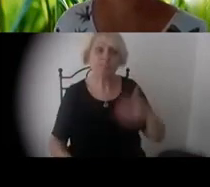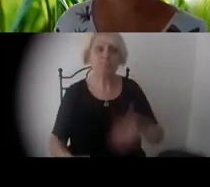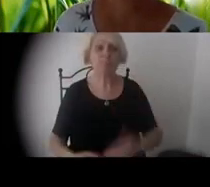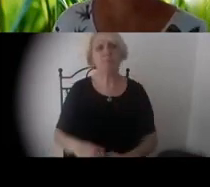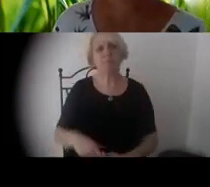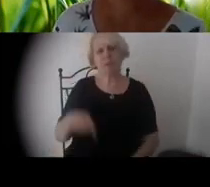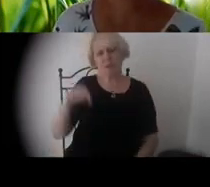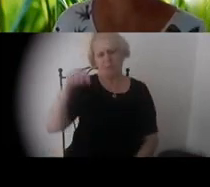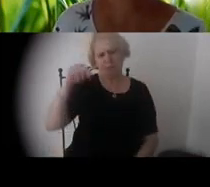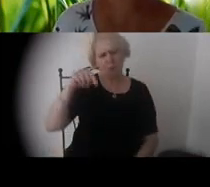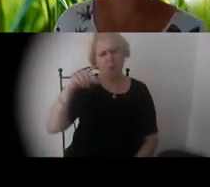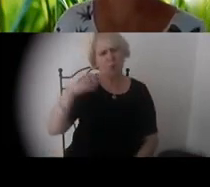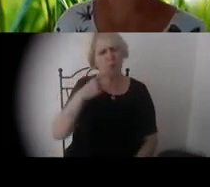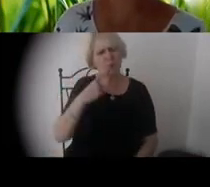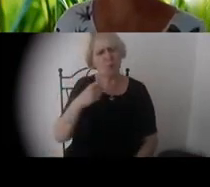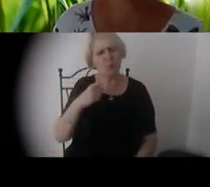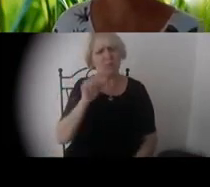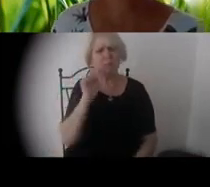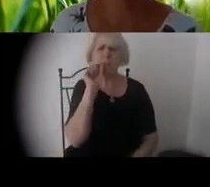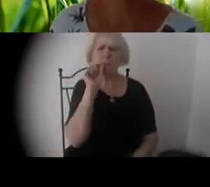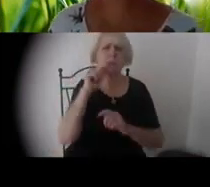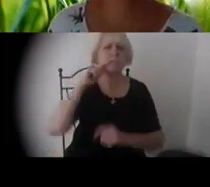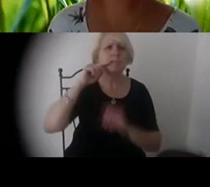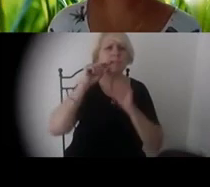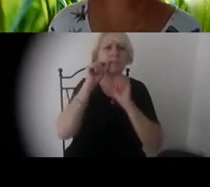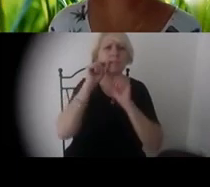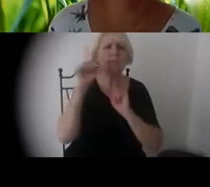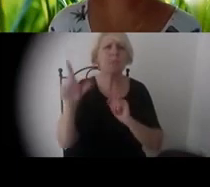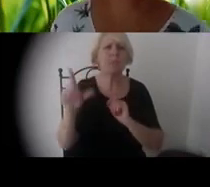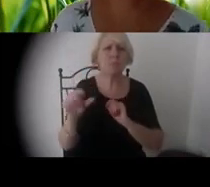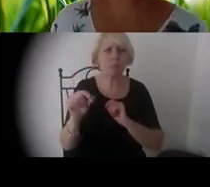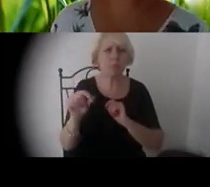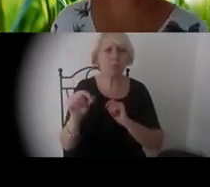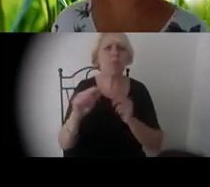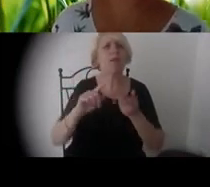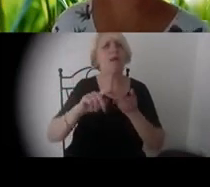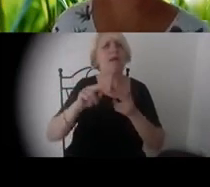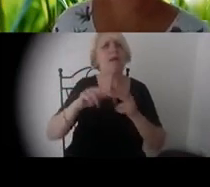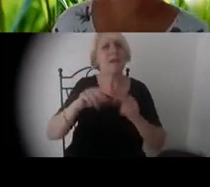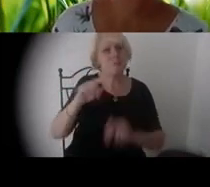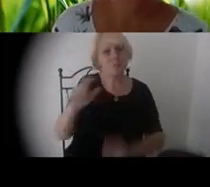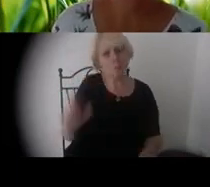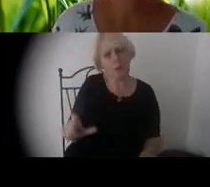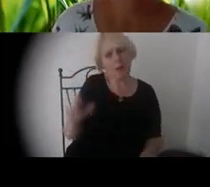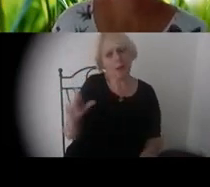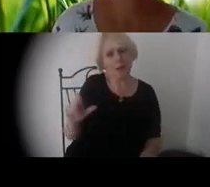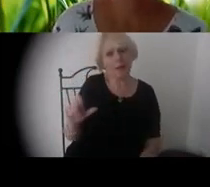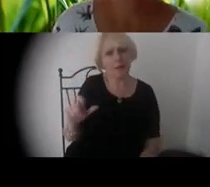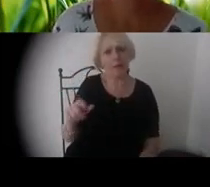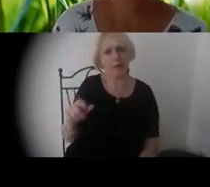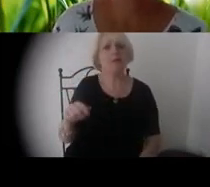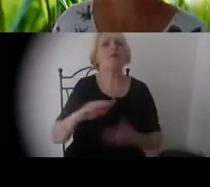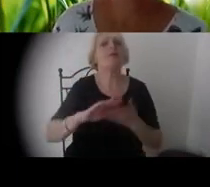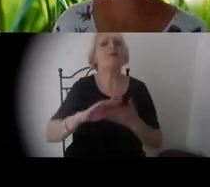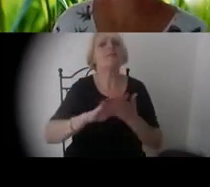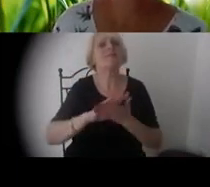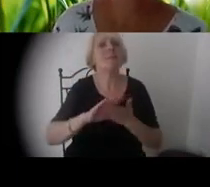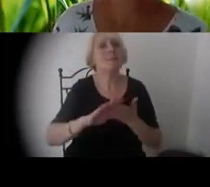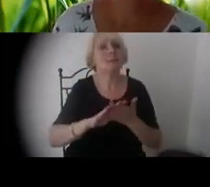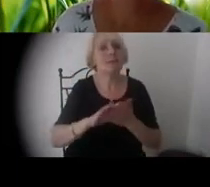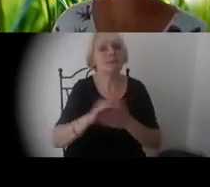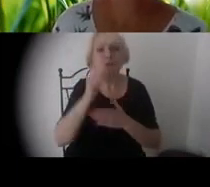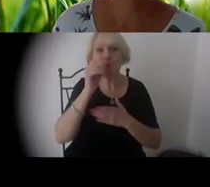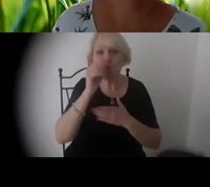bubble. And if you click on that, actually one of our team, Sue Jane's already said welcome. At the bottom, you can see